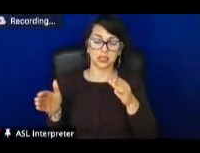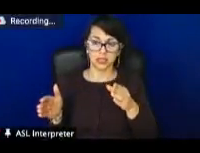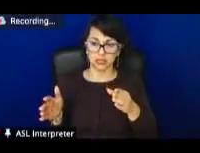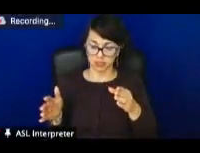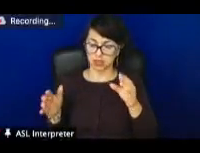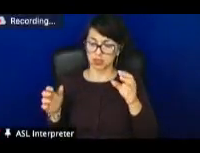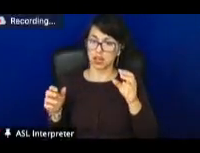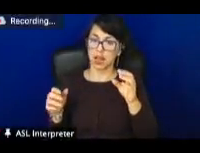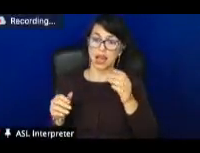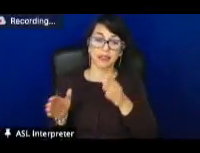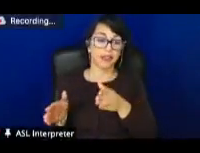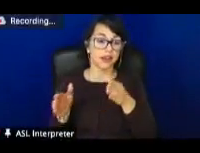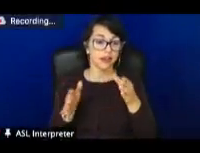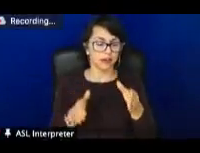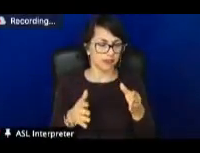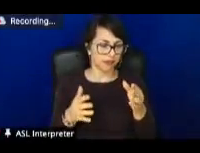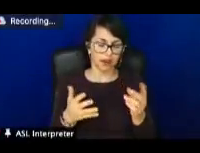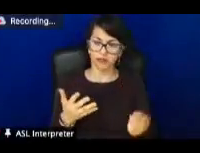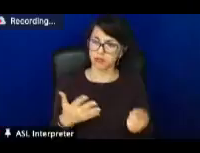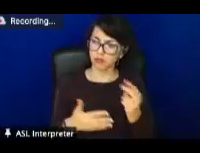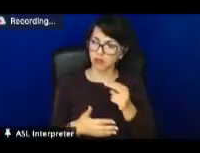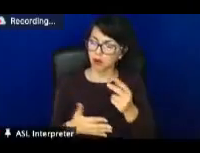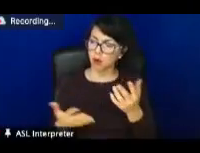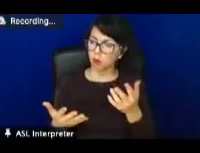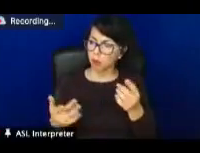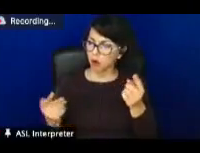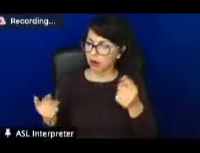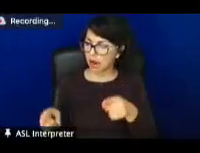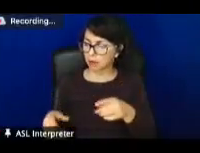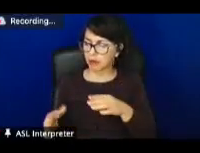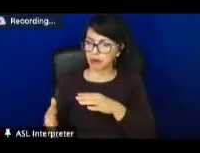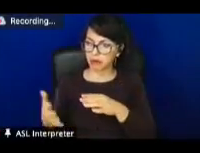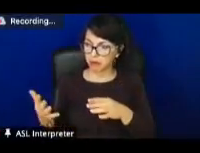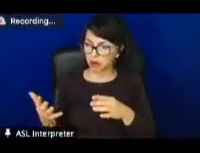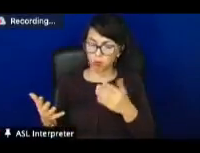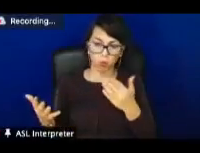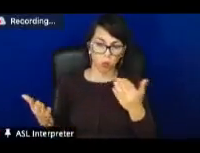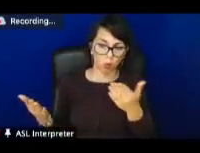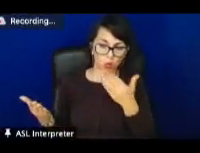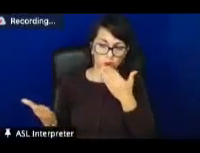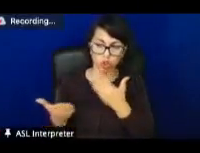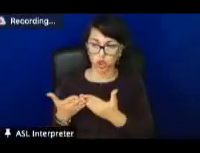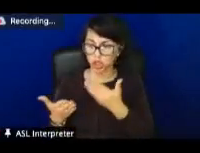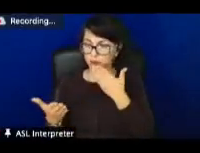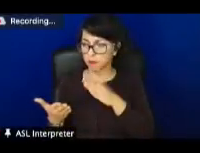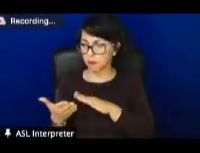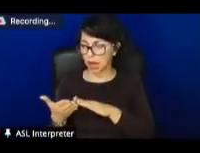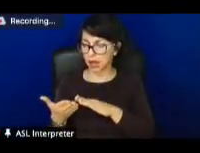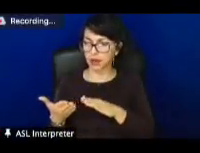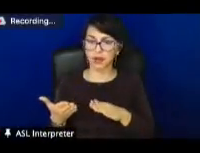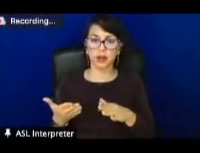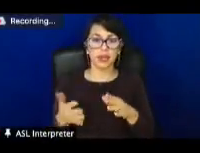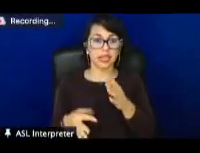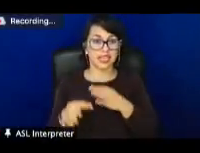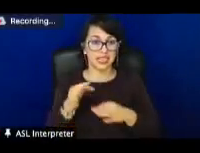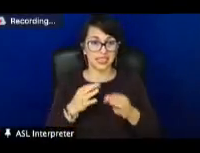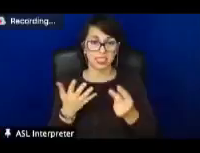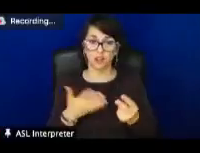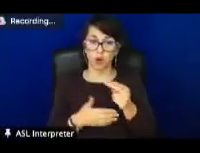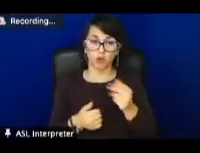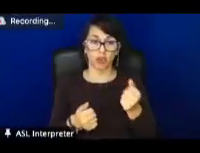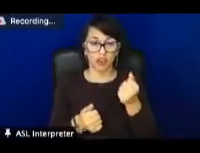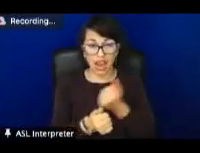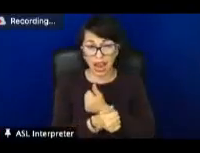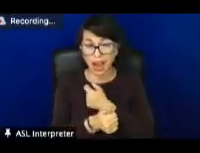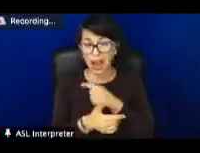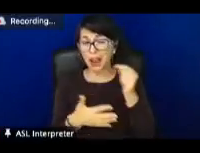good and bad about what happened last time. So rather than going over everything, kind of go, okay, and try to pare